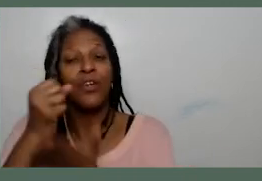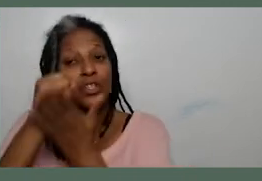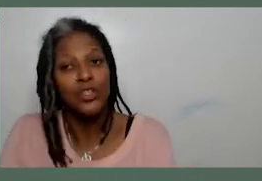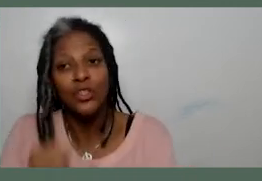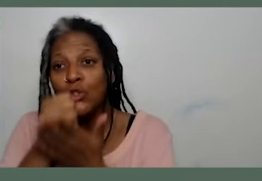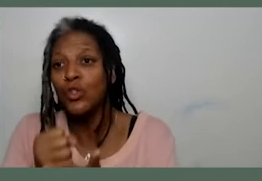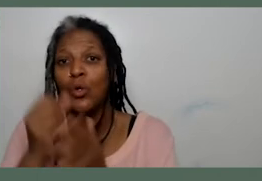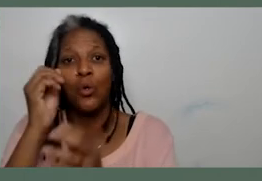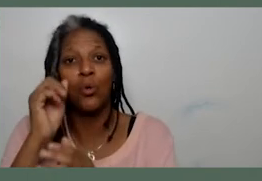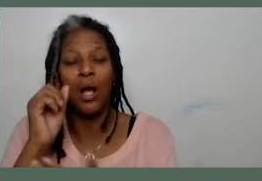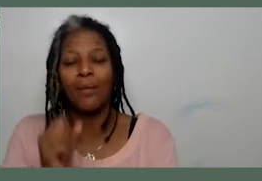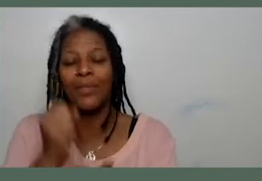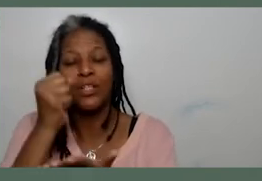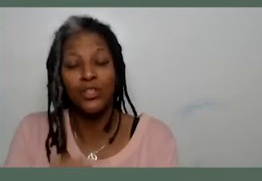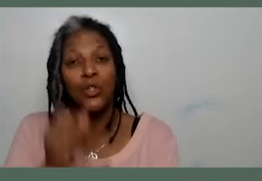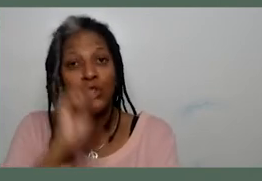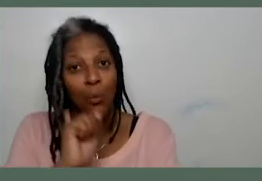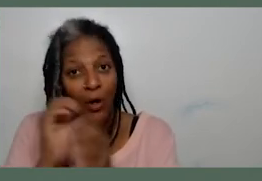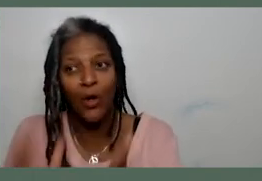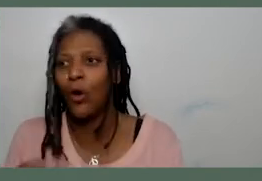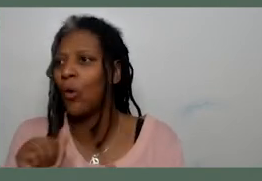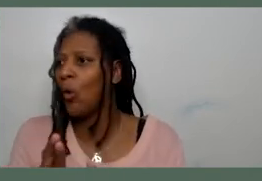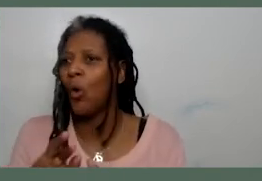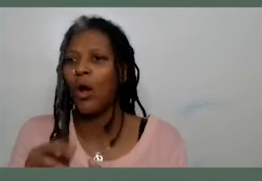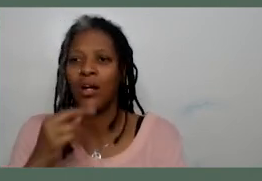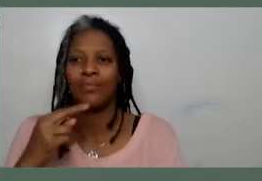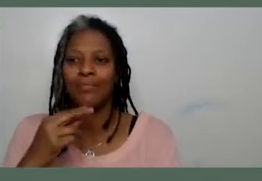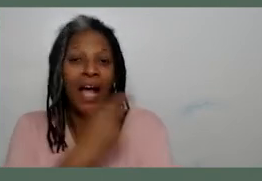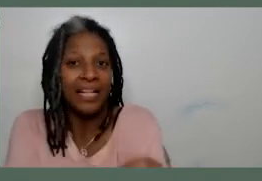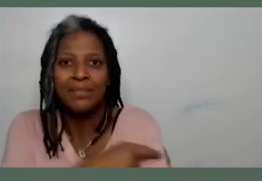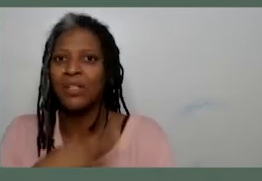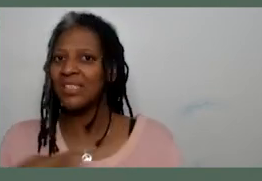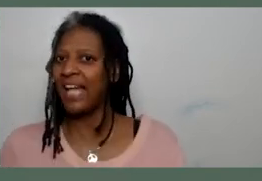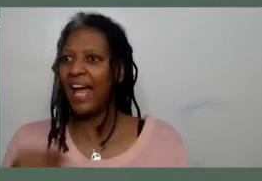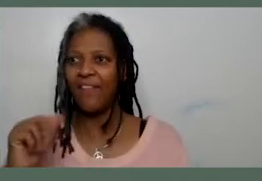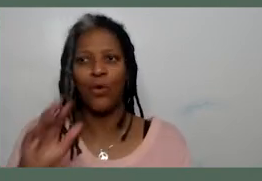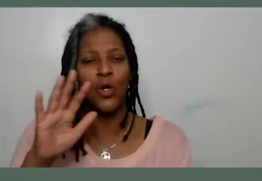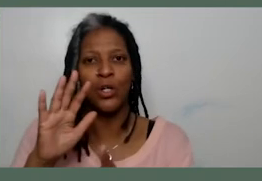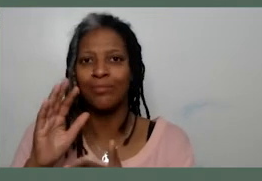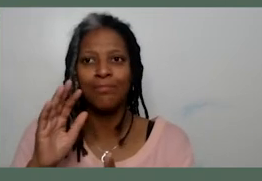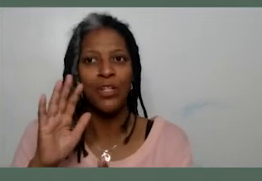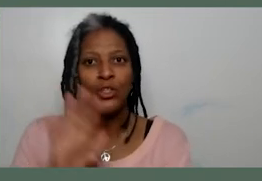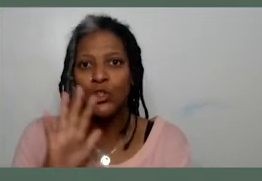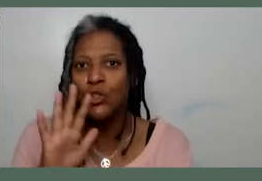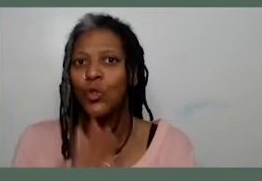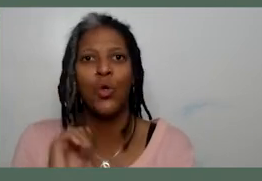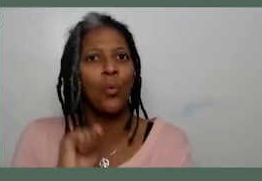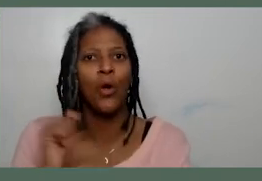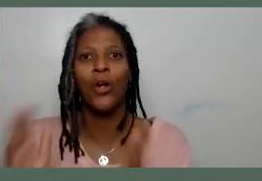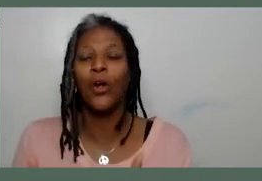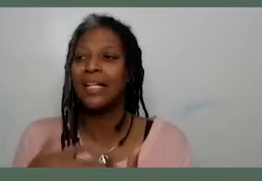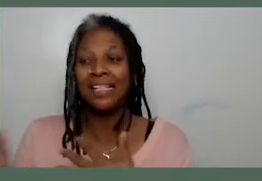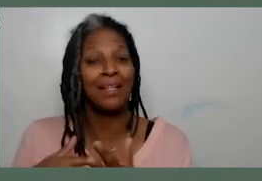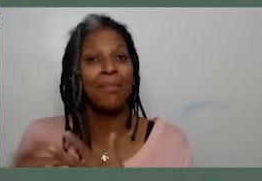manager, you're a legal person, it matters. School to prison pipeline, children begin to understand the disparities that occur